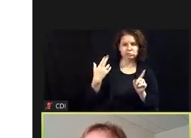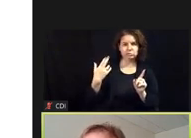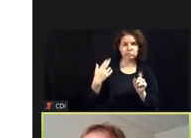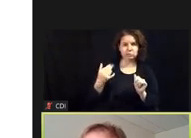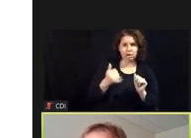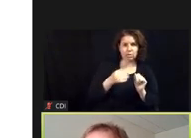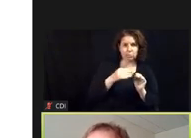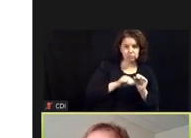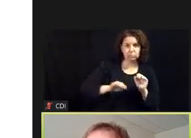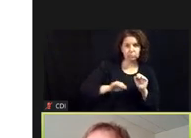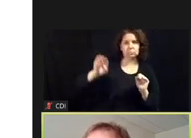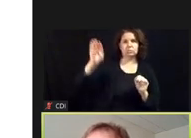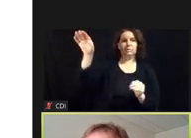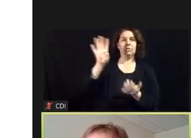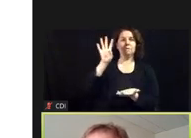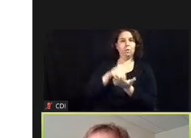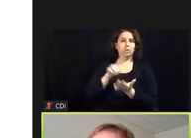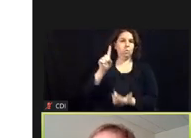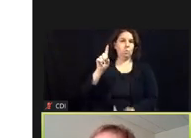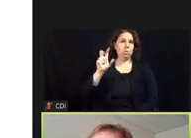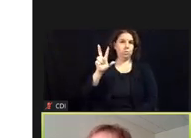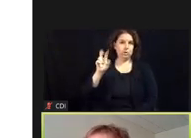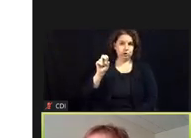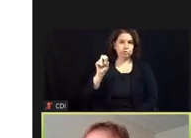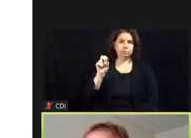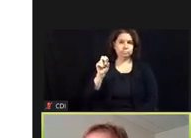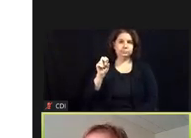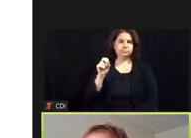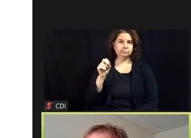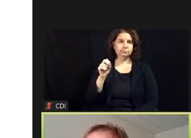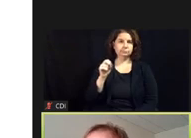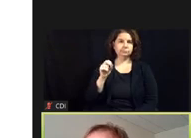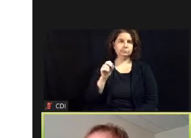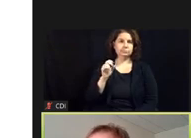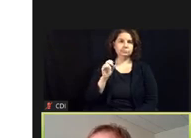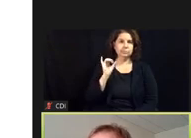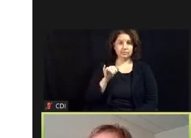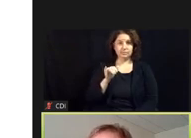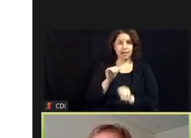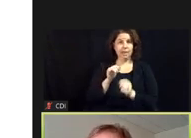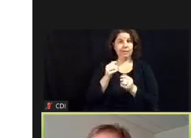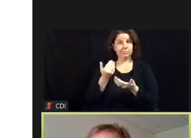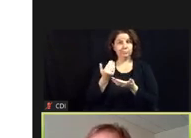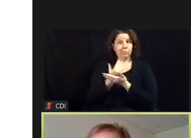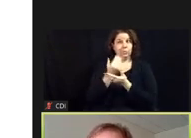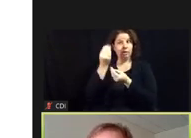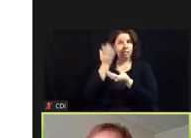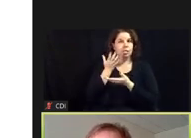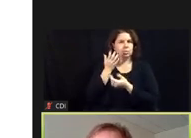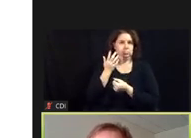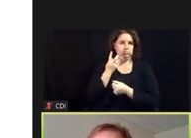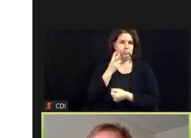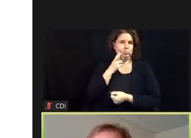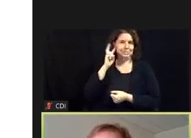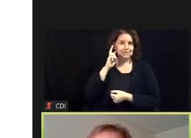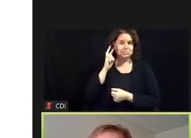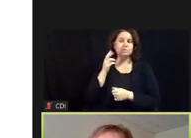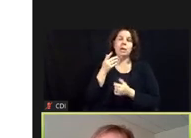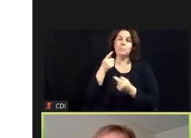4,130 cases, and that's 2 days ago. So there's even a little more today. Next, please.